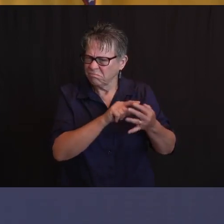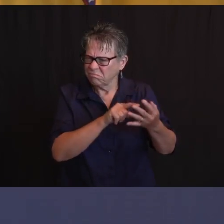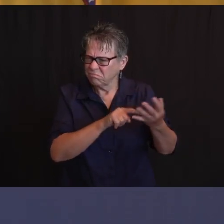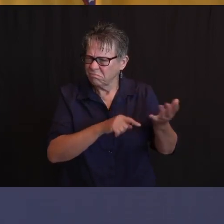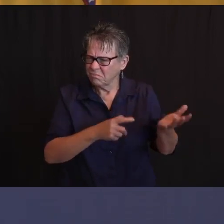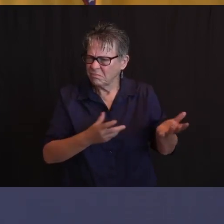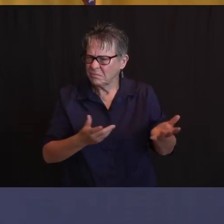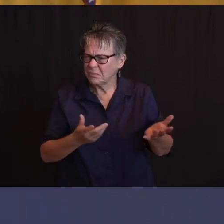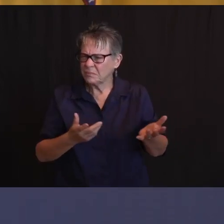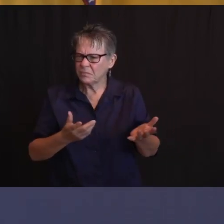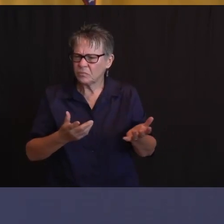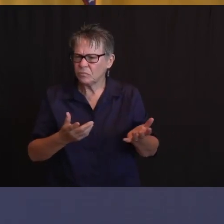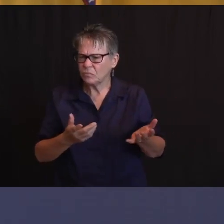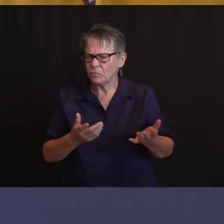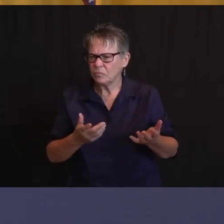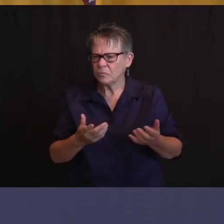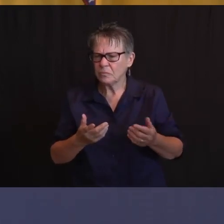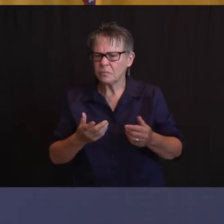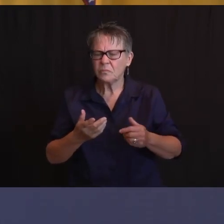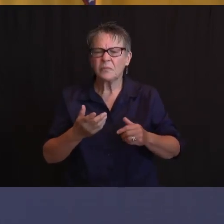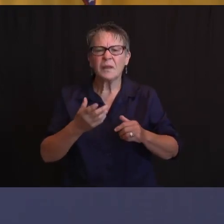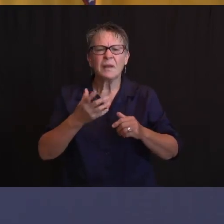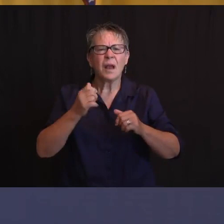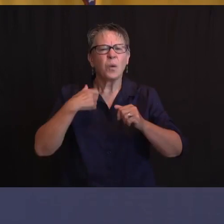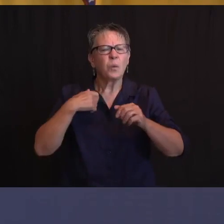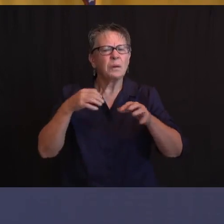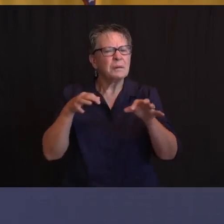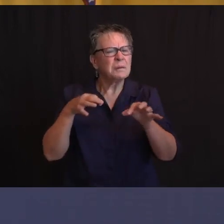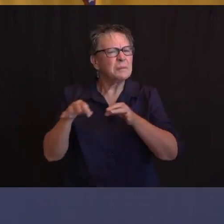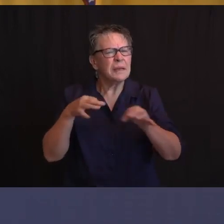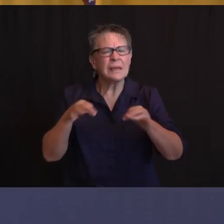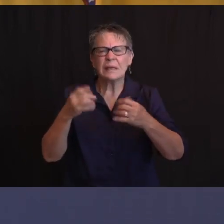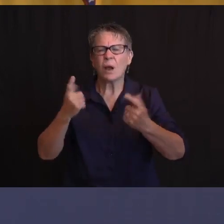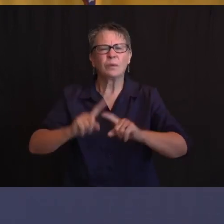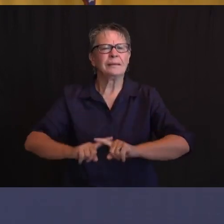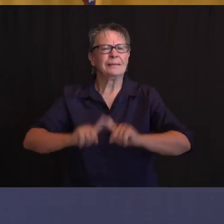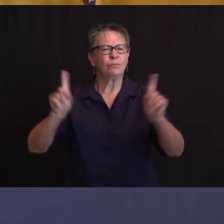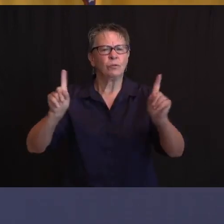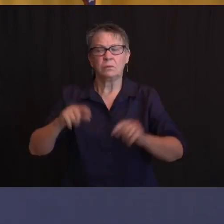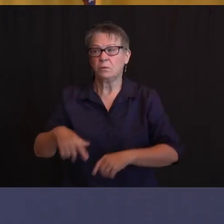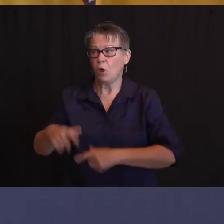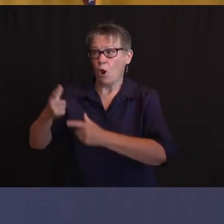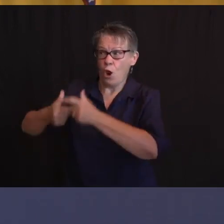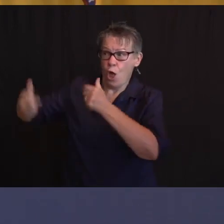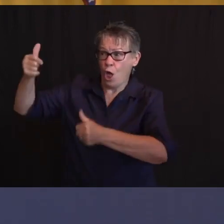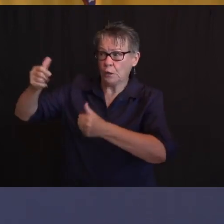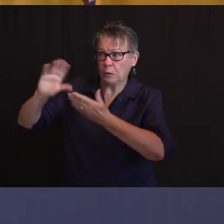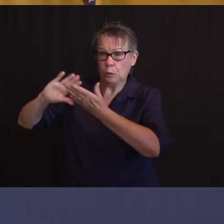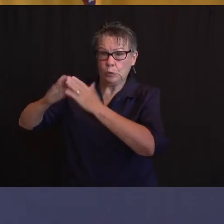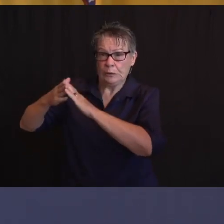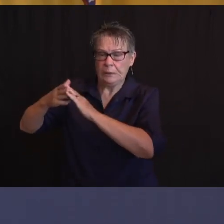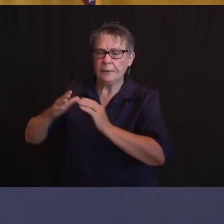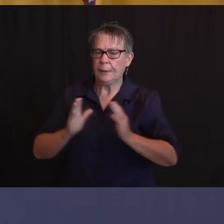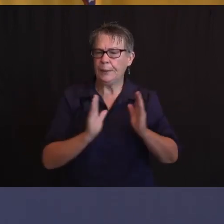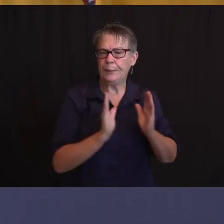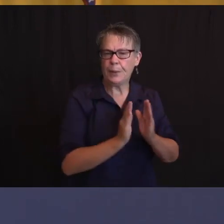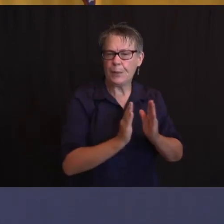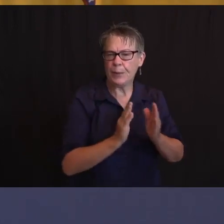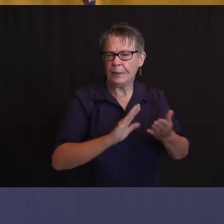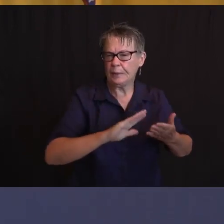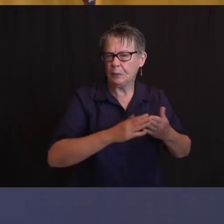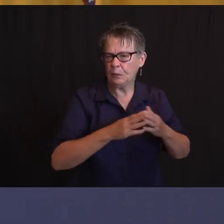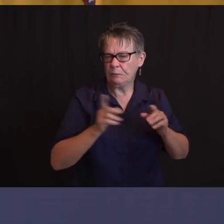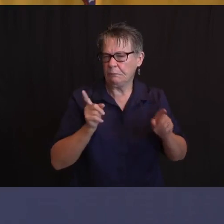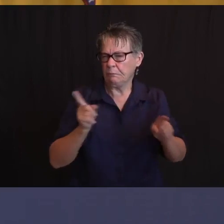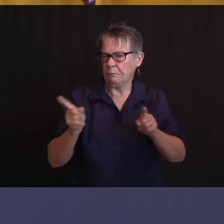a large community, which I think we are in violent agreement that the definition leaves out needlessly too many small